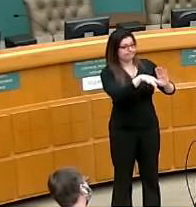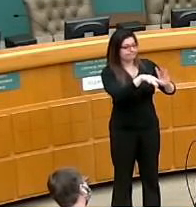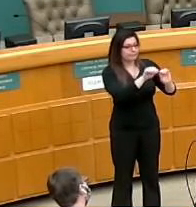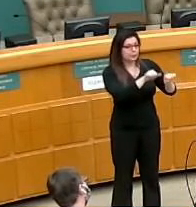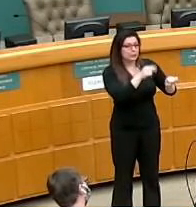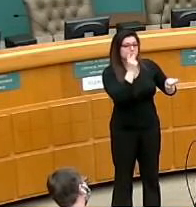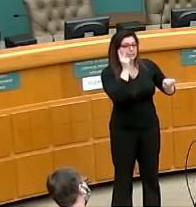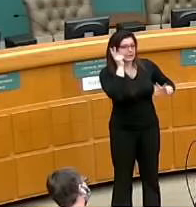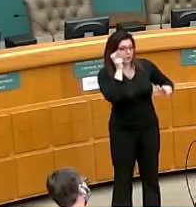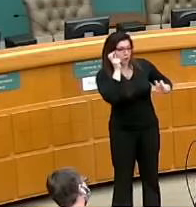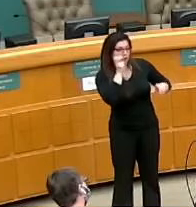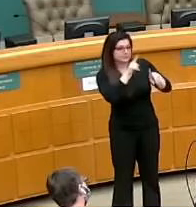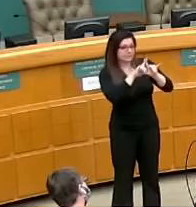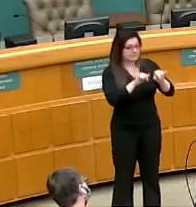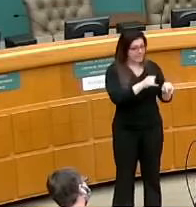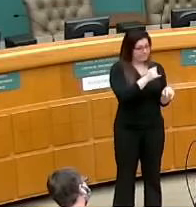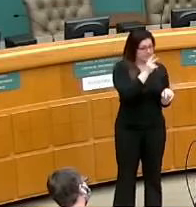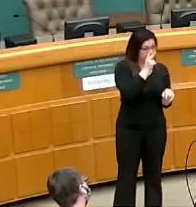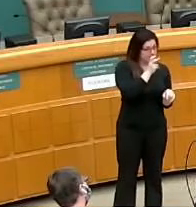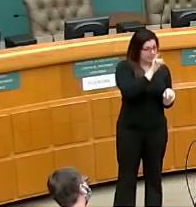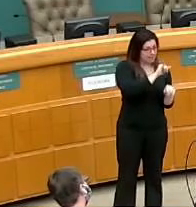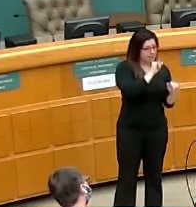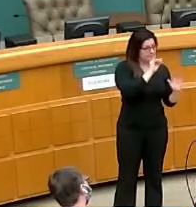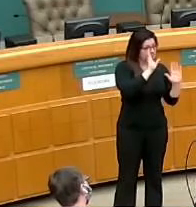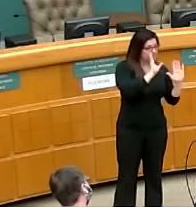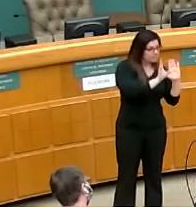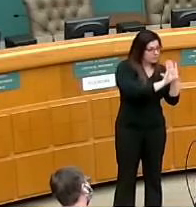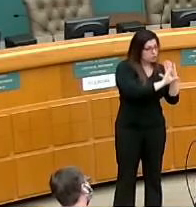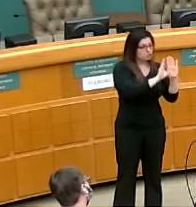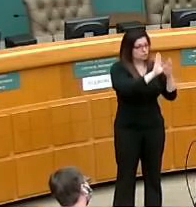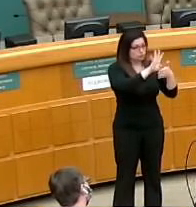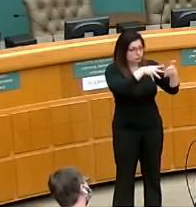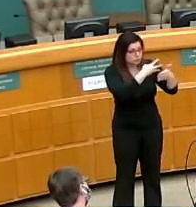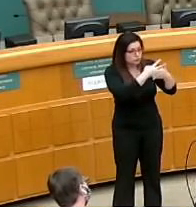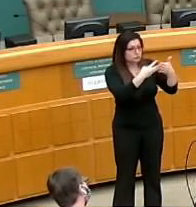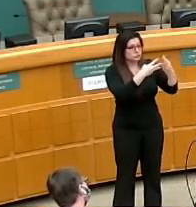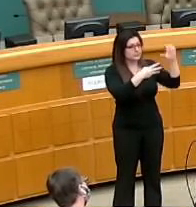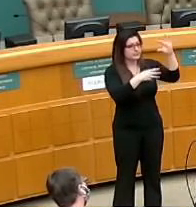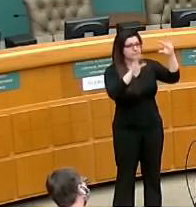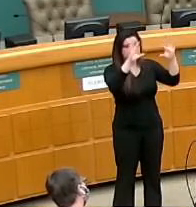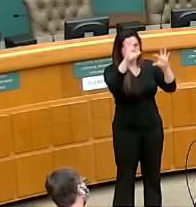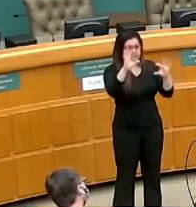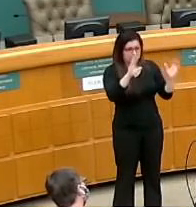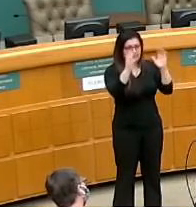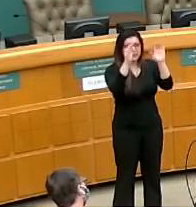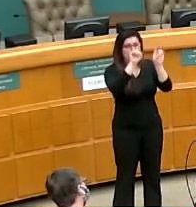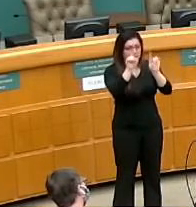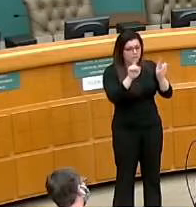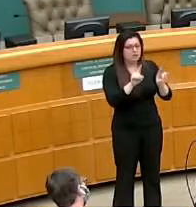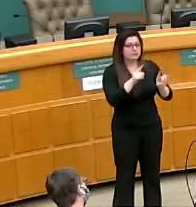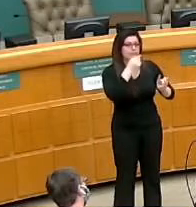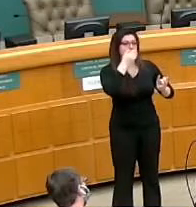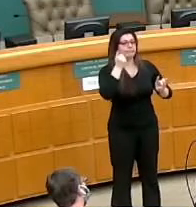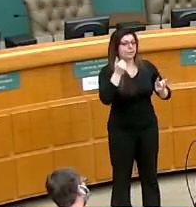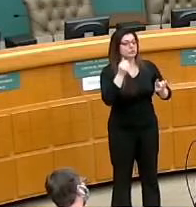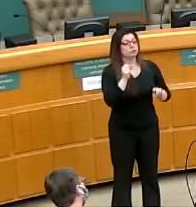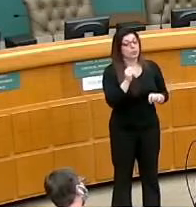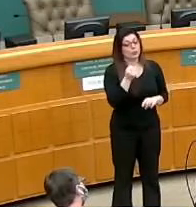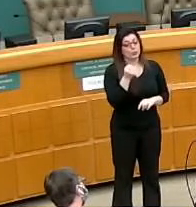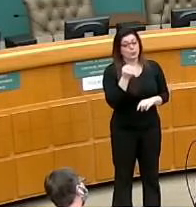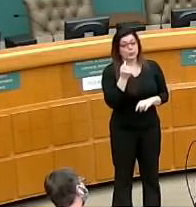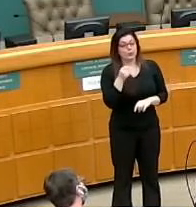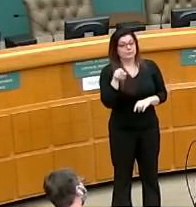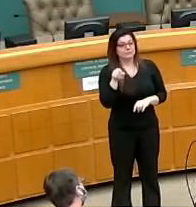graphs, and they're animated, so various things come into one slide so you can better understand what's going on. And he's in a little call-out box in